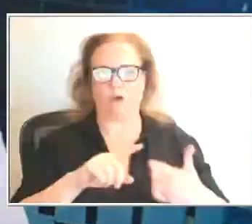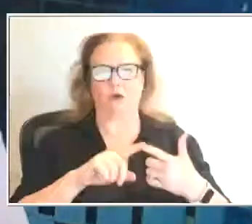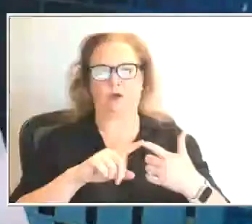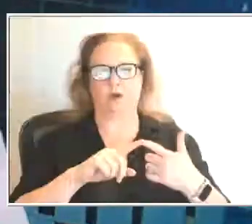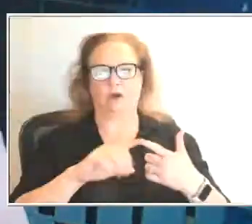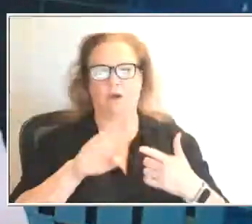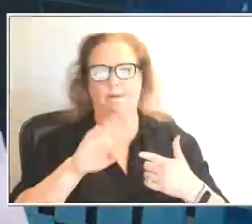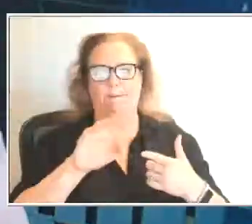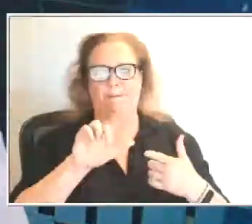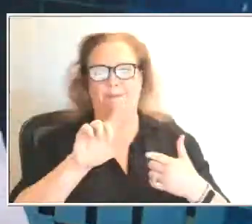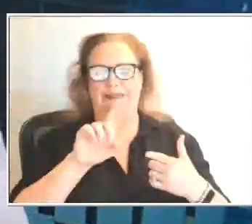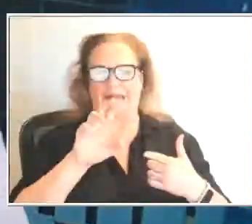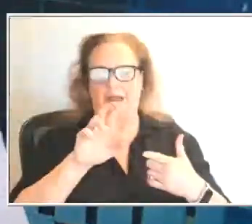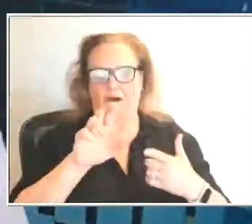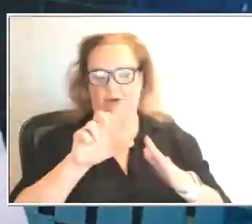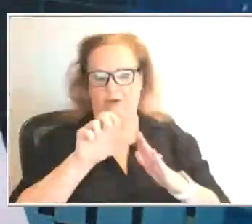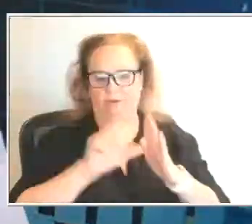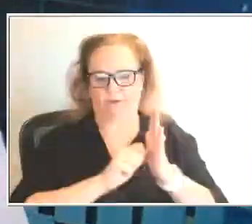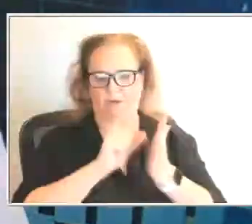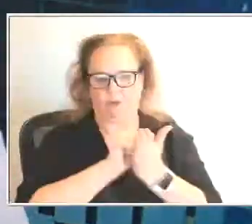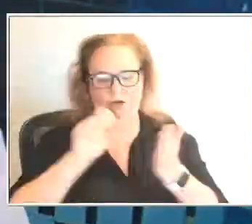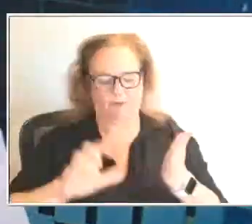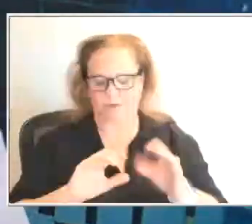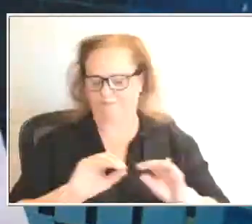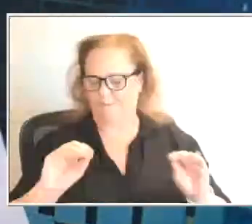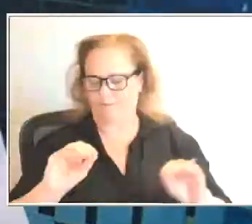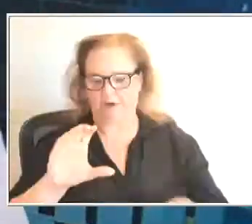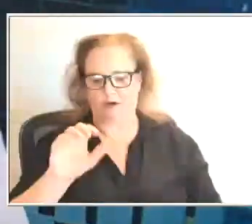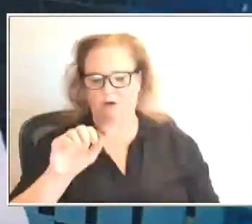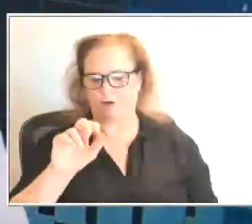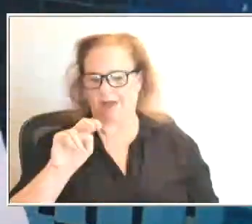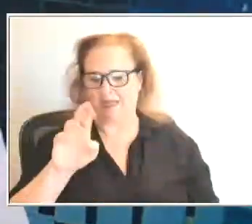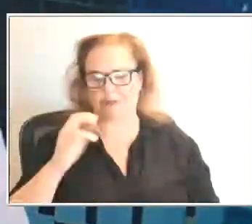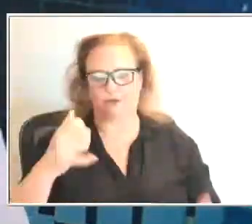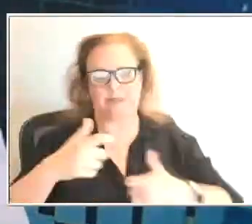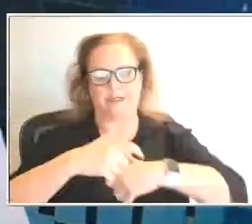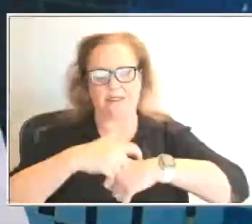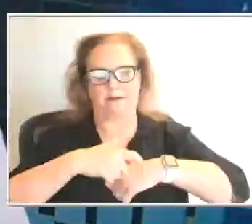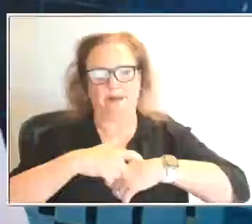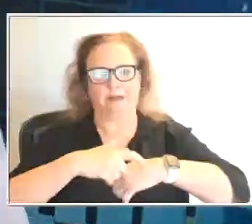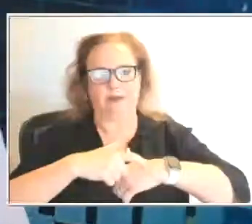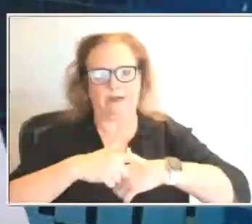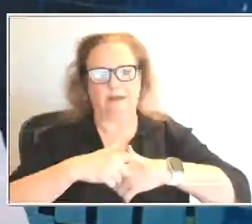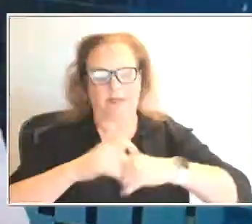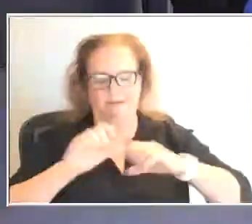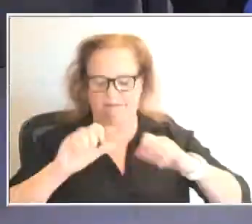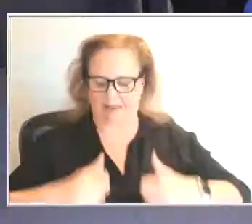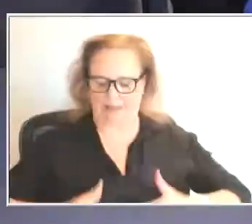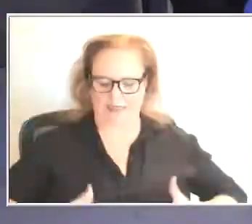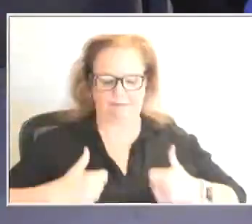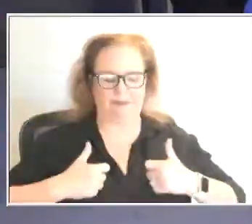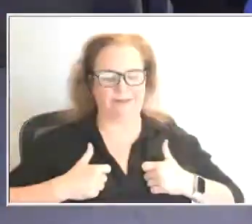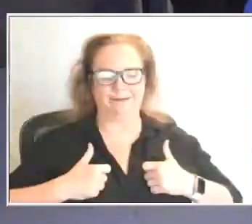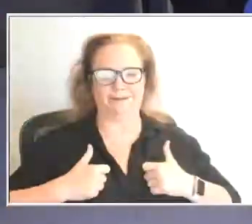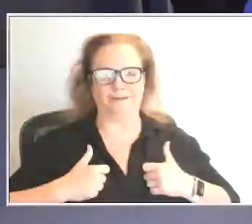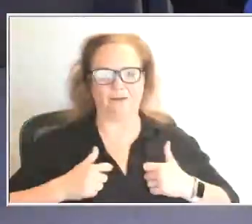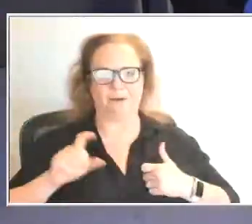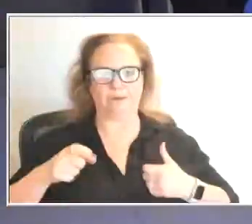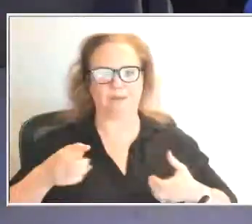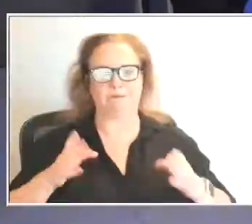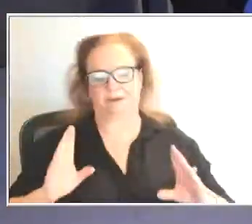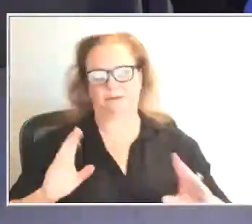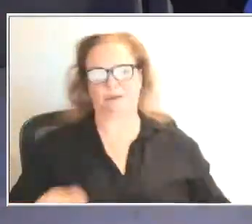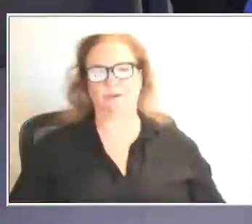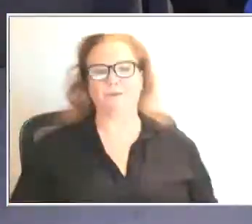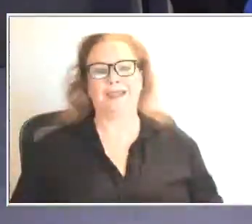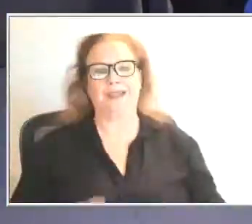removed, and I'm cancer-free at this point and living life the way it's supposed to be. That's awesome. Now, you met a lot of nurses while you were